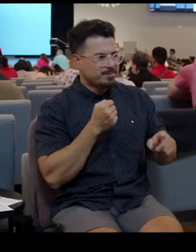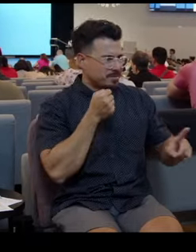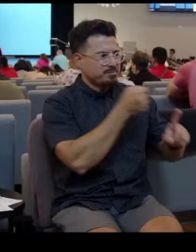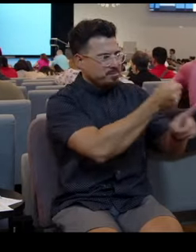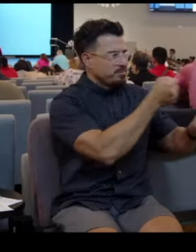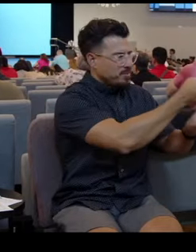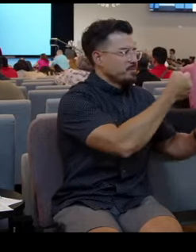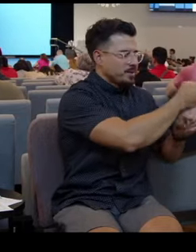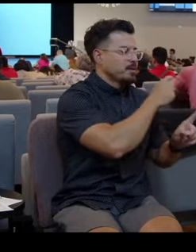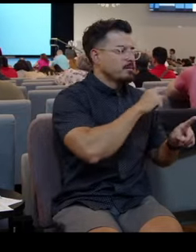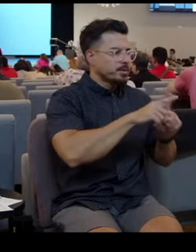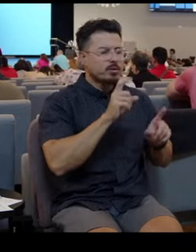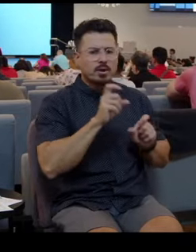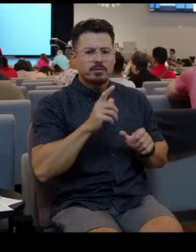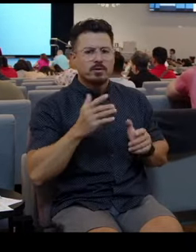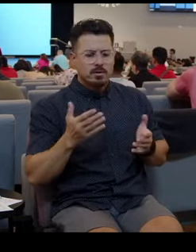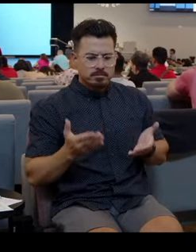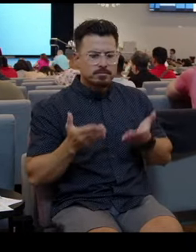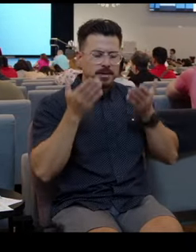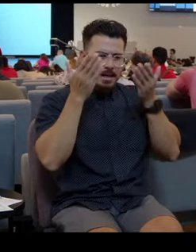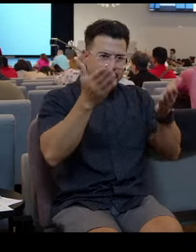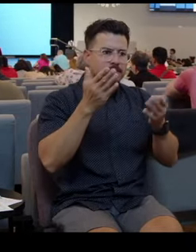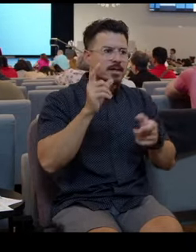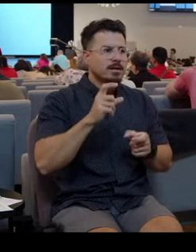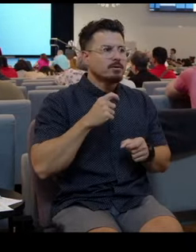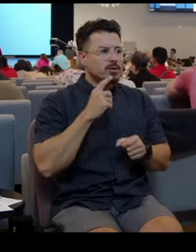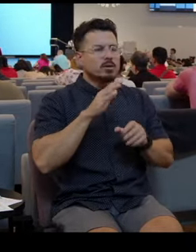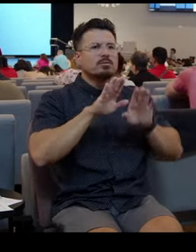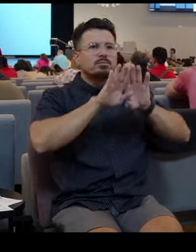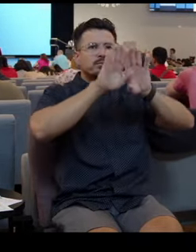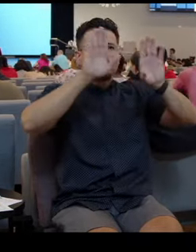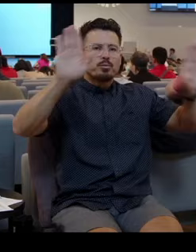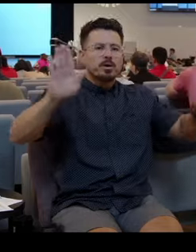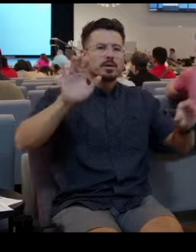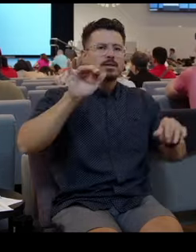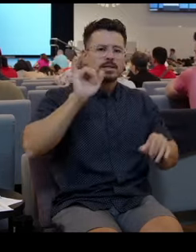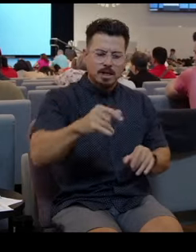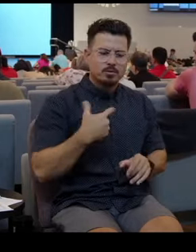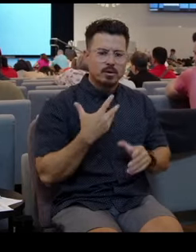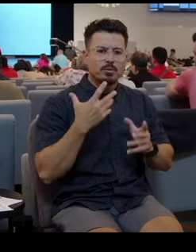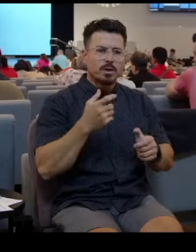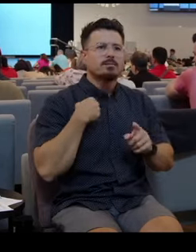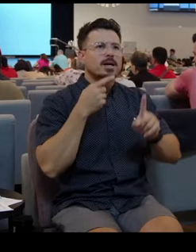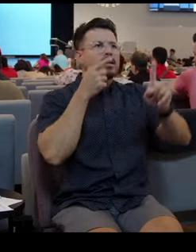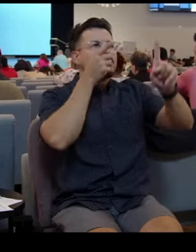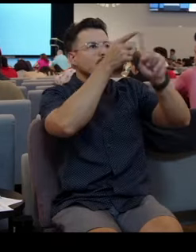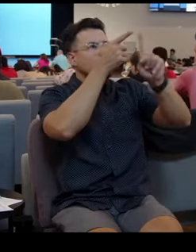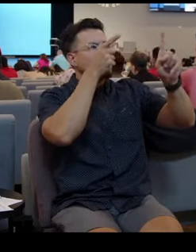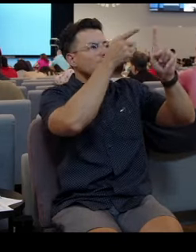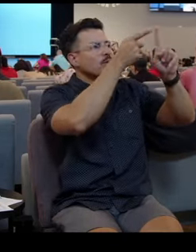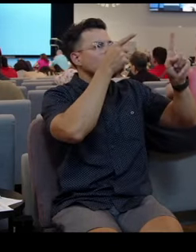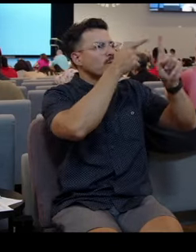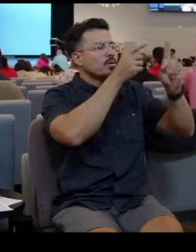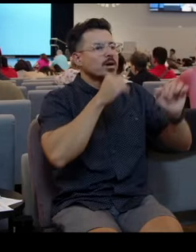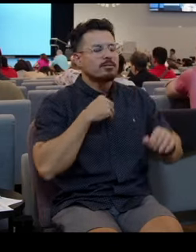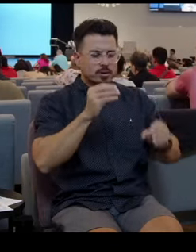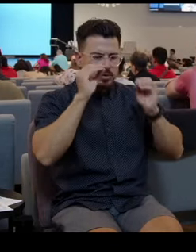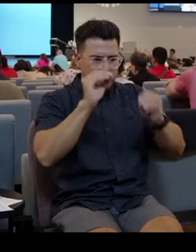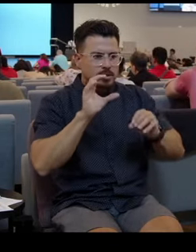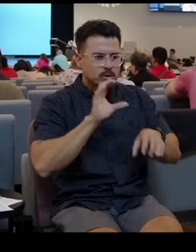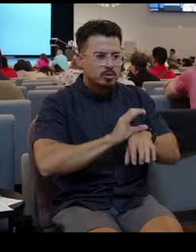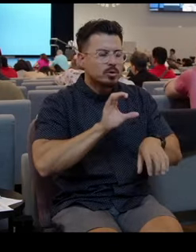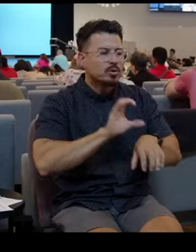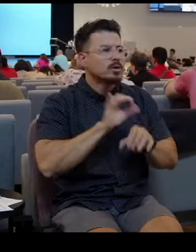ideal. It's something you have to lift up. Something you've to put on your wall and saying, this is what we are aiming for. It's something you have to teach your church.